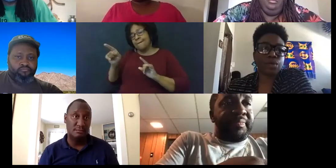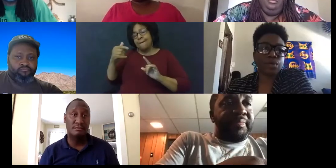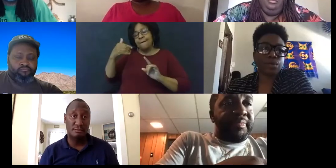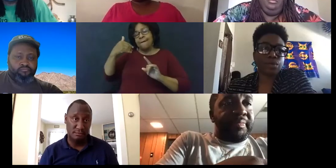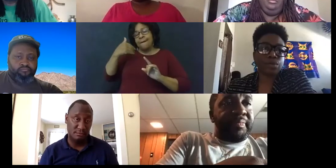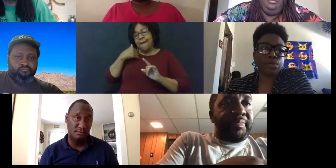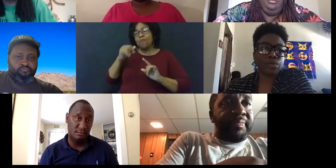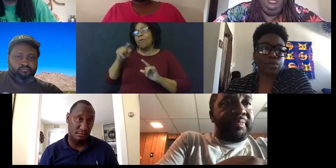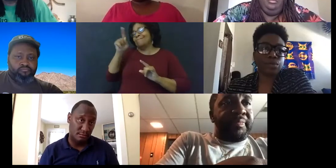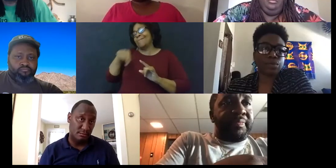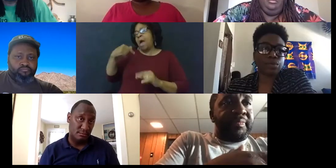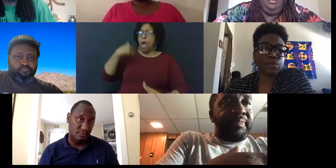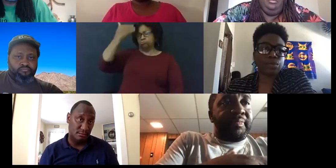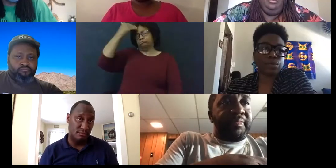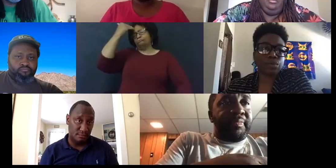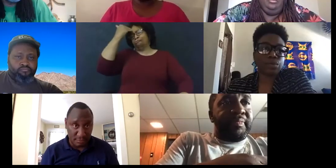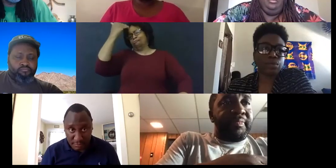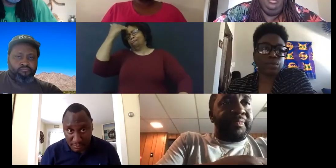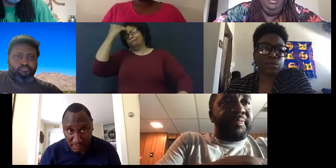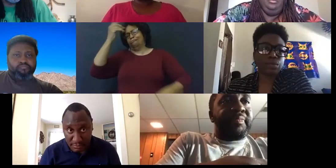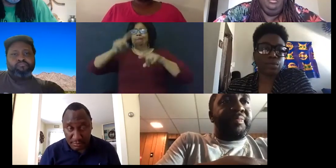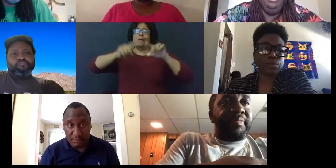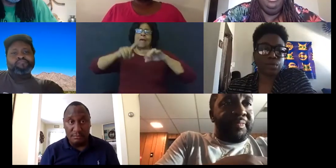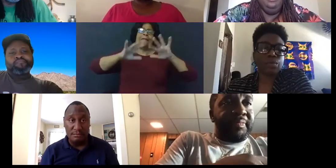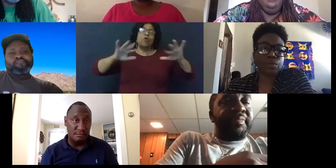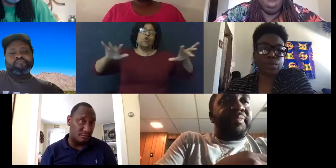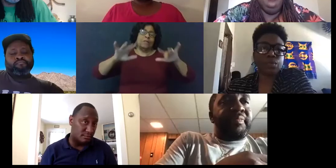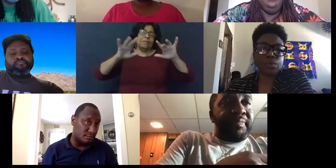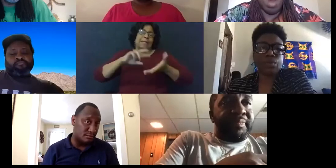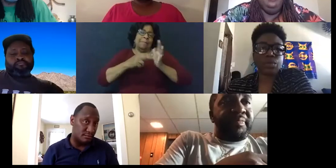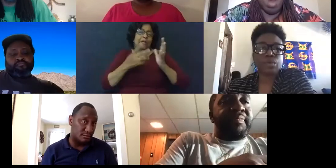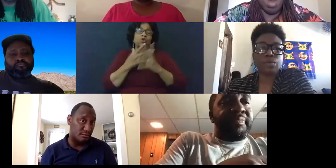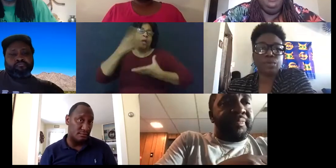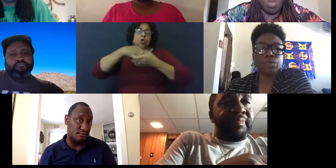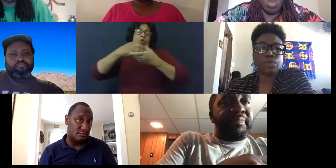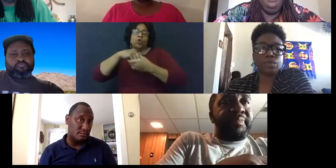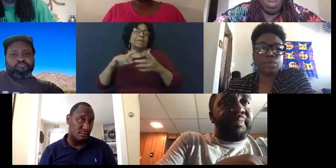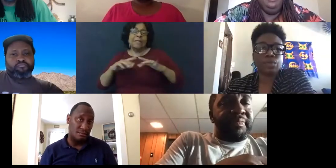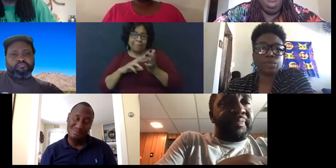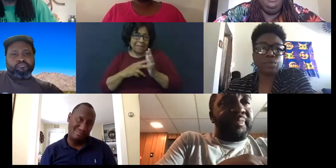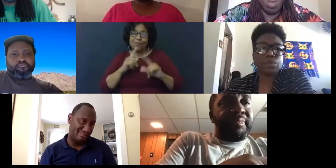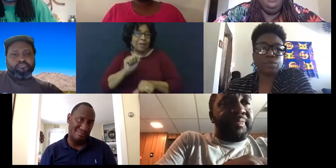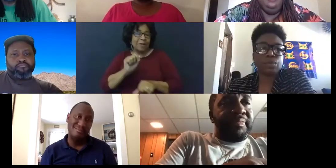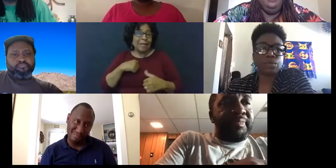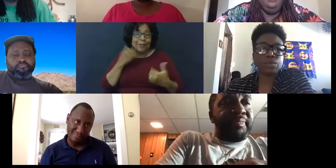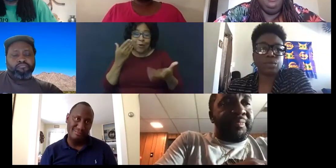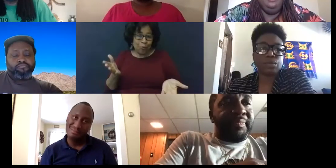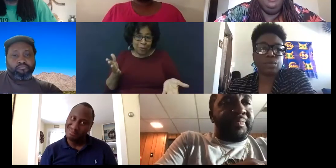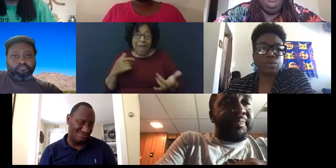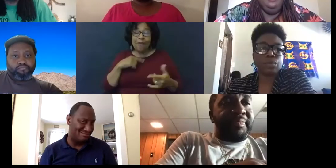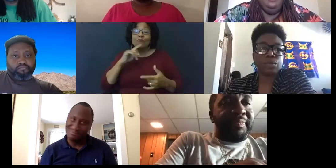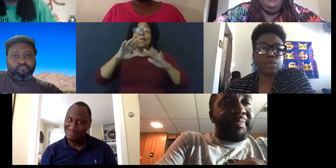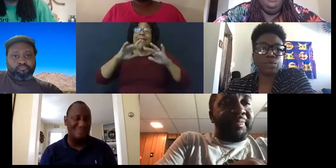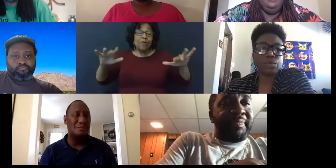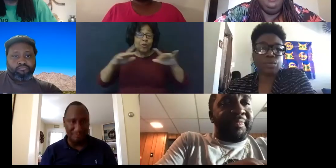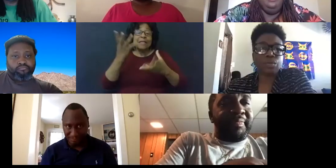or know what diversity really is or inclusion really is, when they really don't, in that diversity and